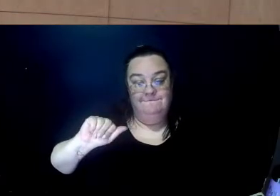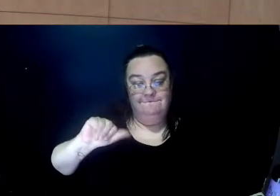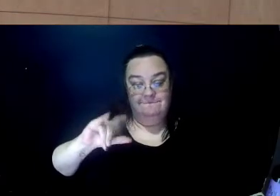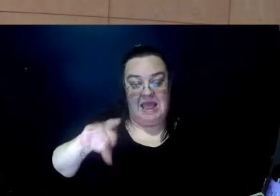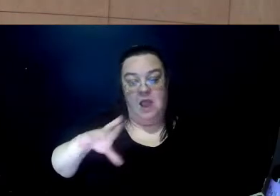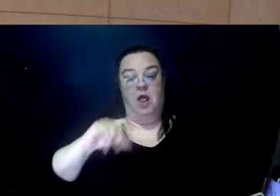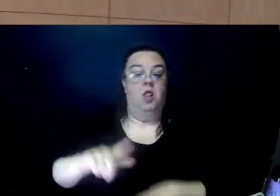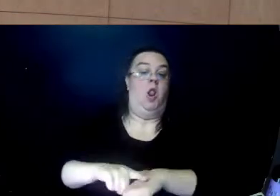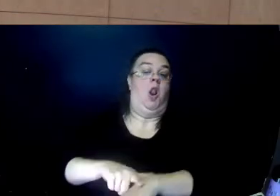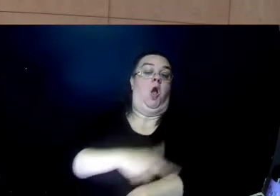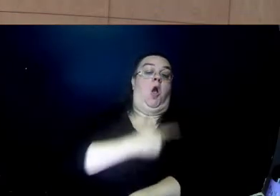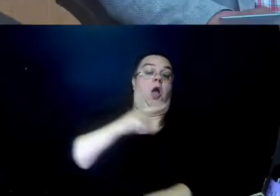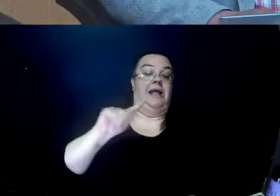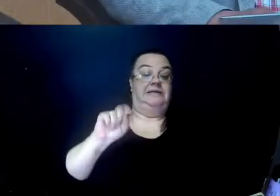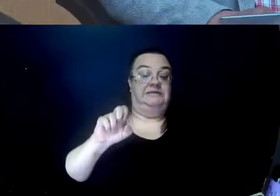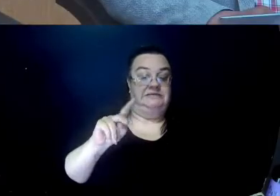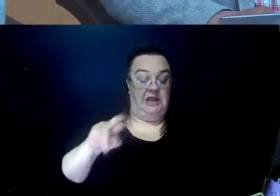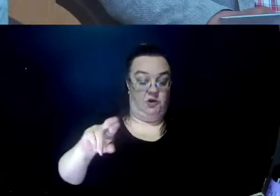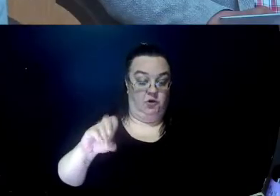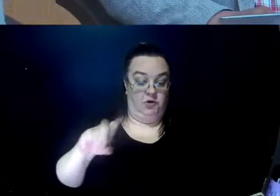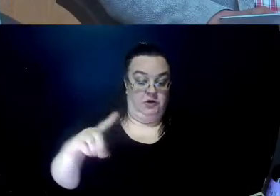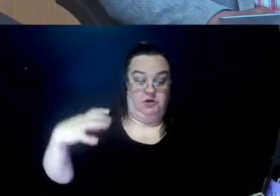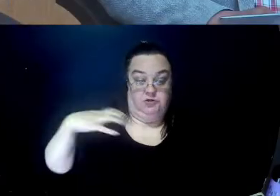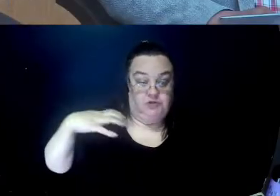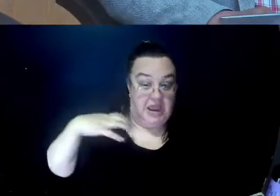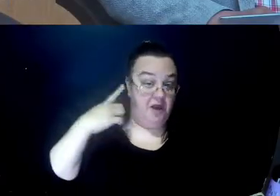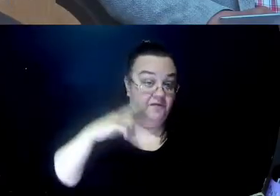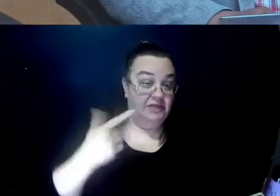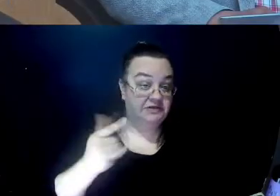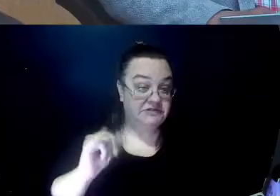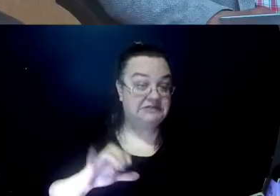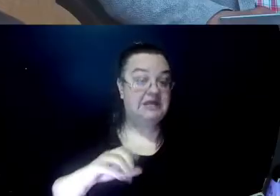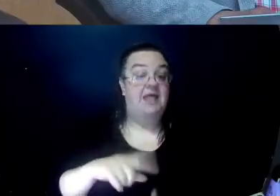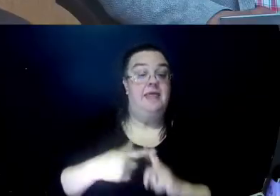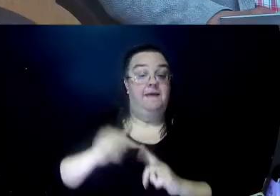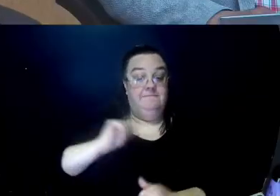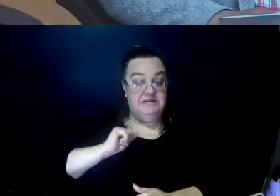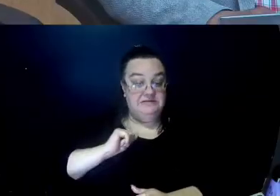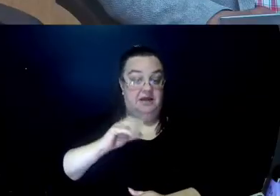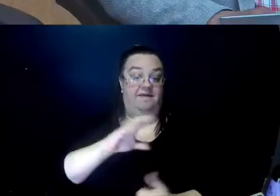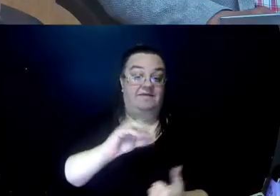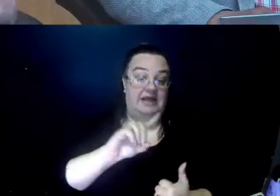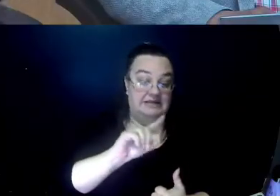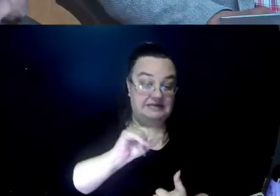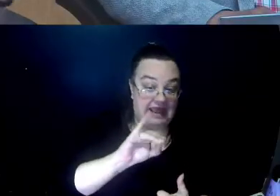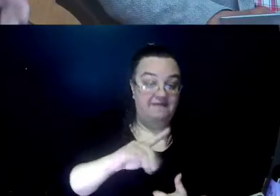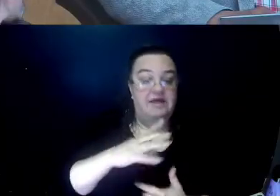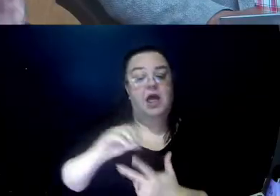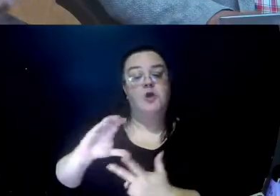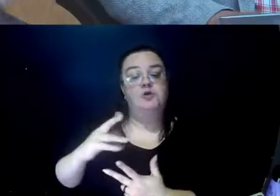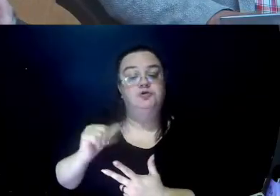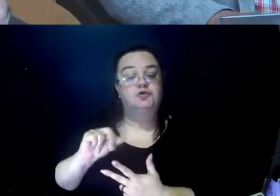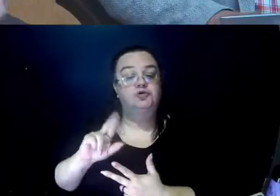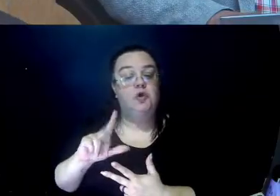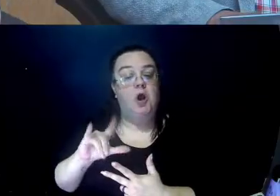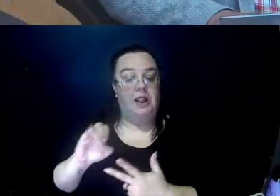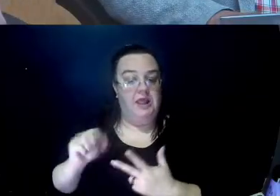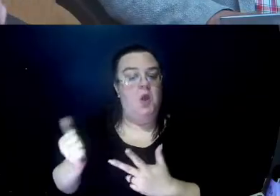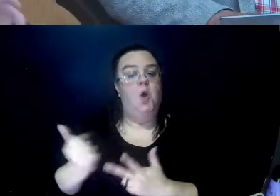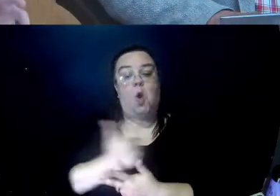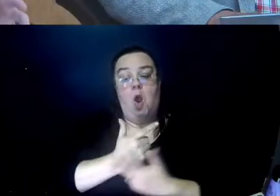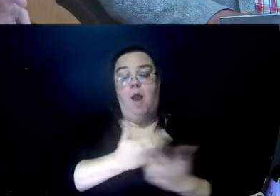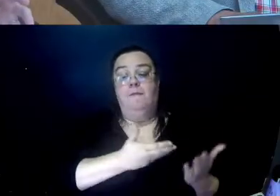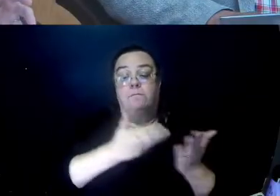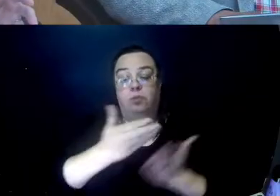long-tenured chair of the GIC, and David and myself and Charlie, and we all brought something to